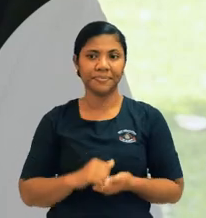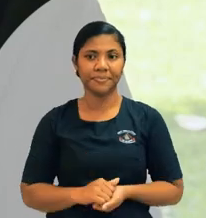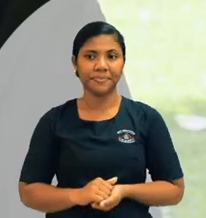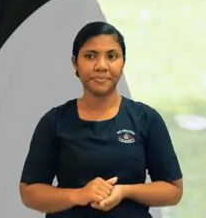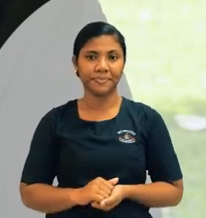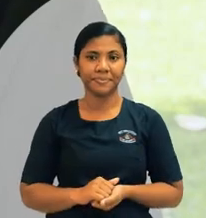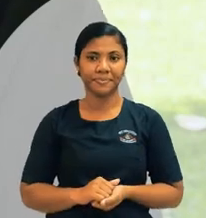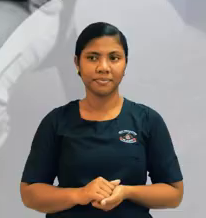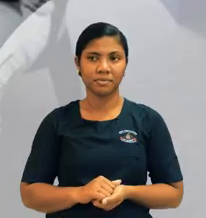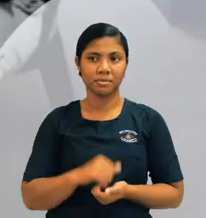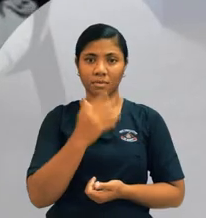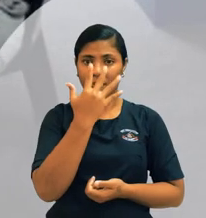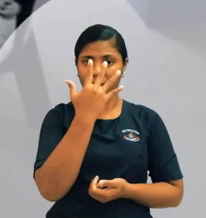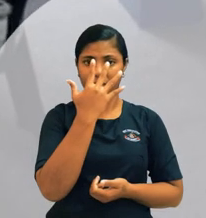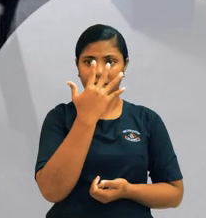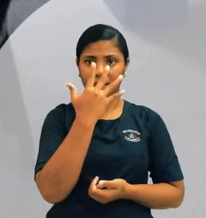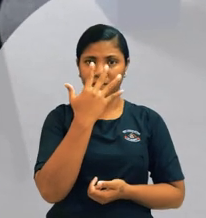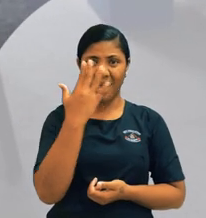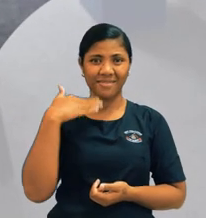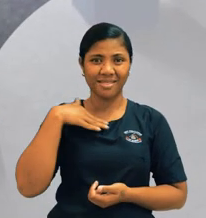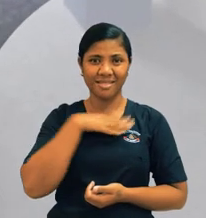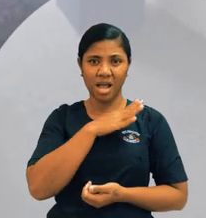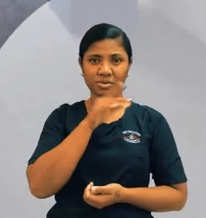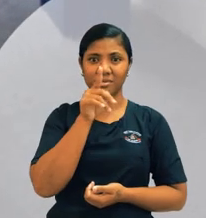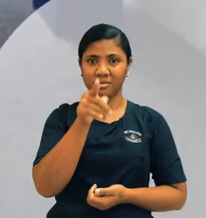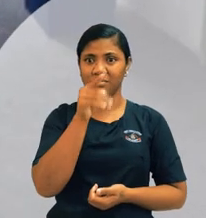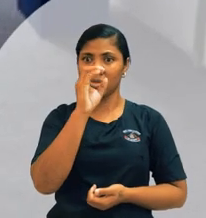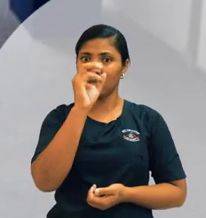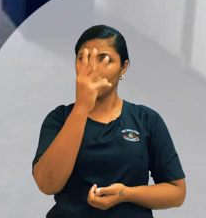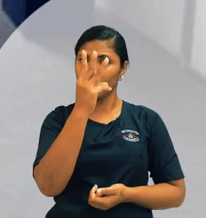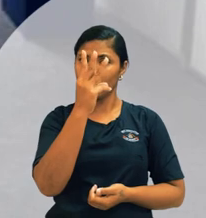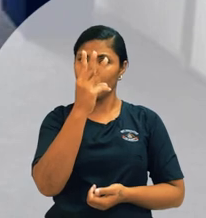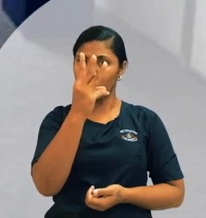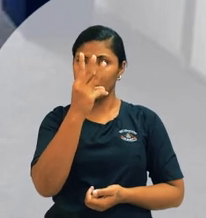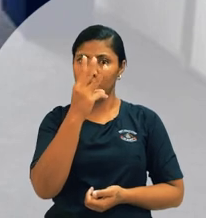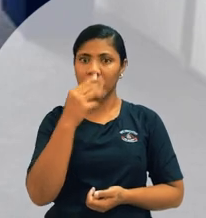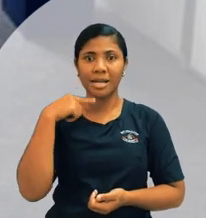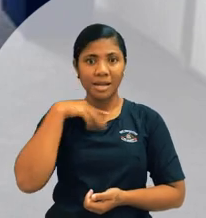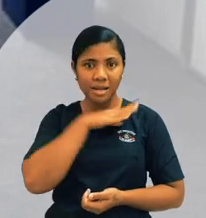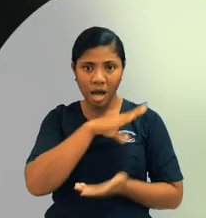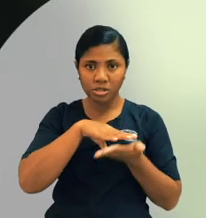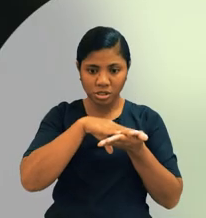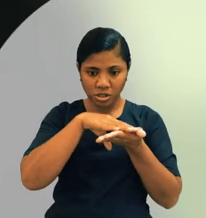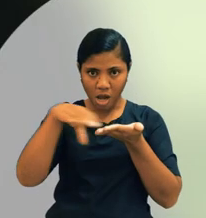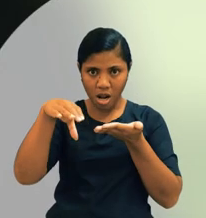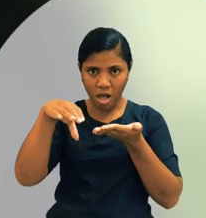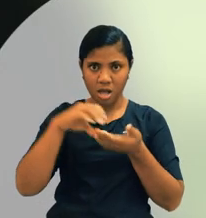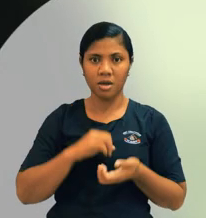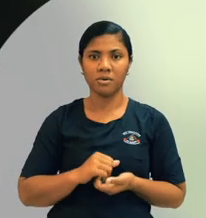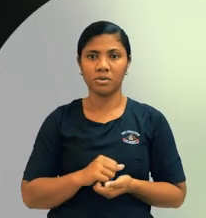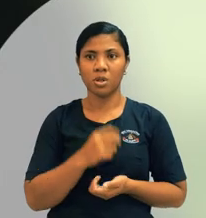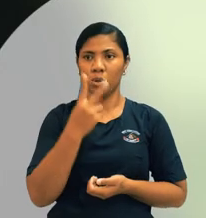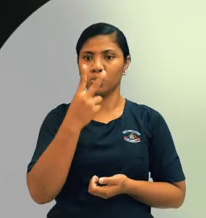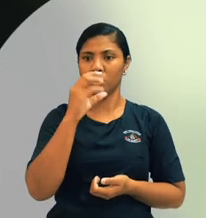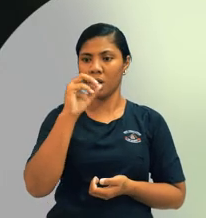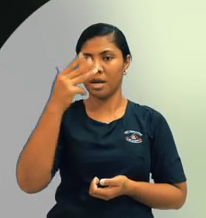2019. Safa manu ya ina Lawrence my little sangai lua peaceful weaver ile so seful wono